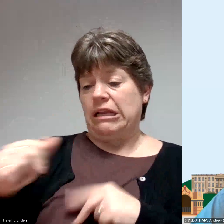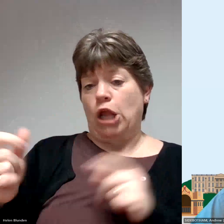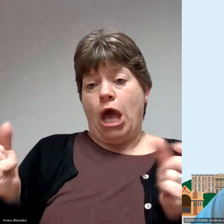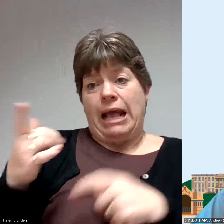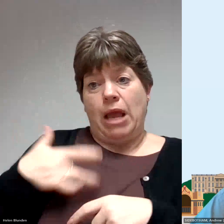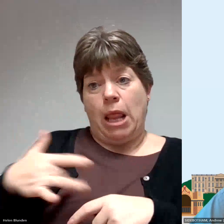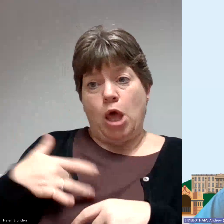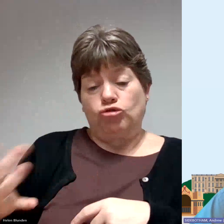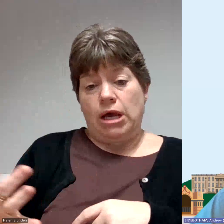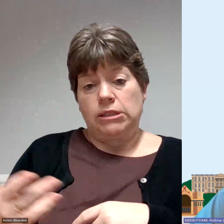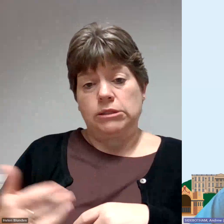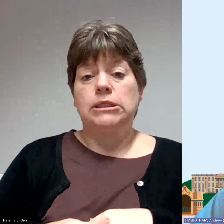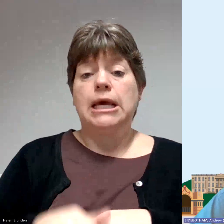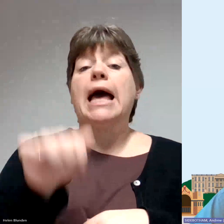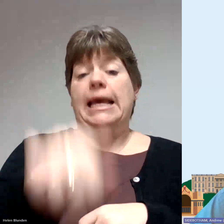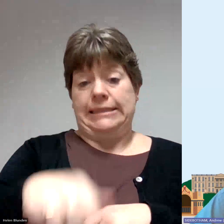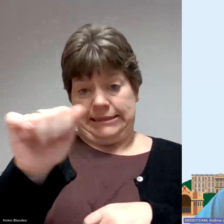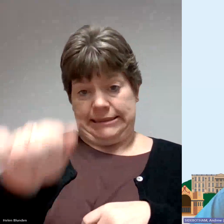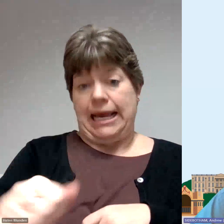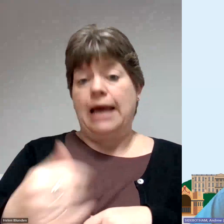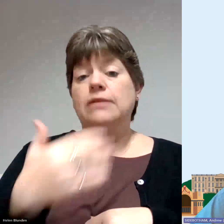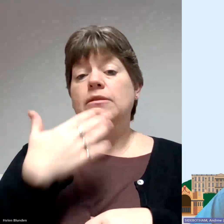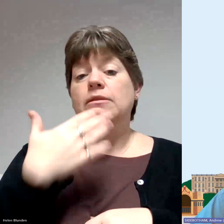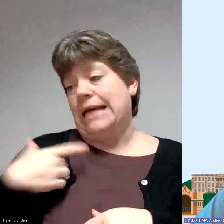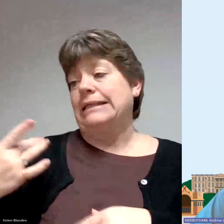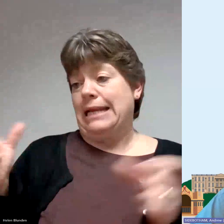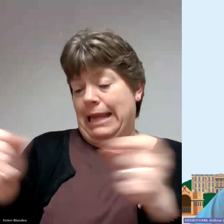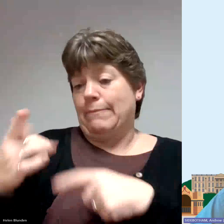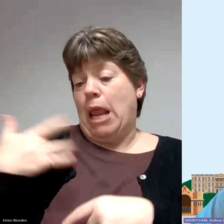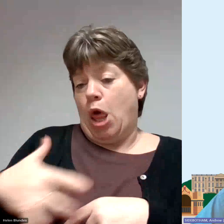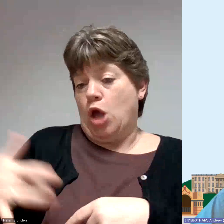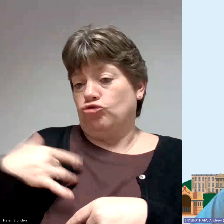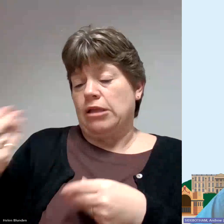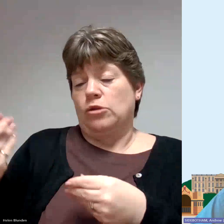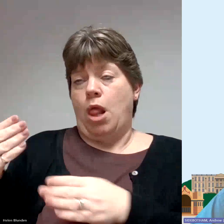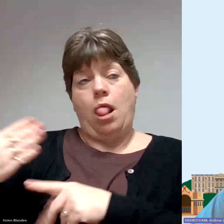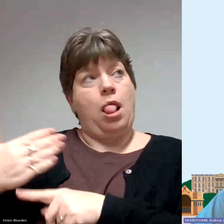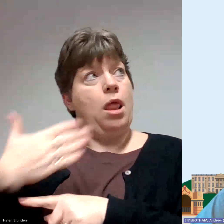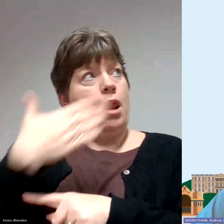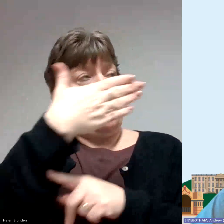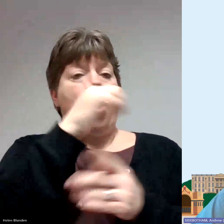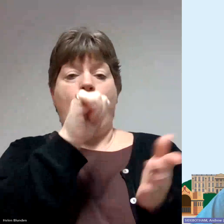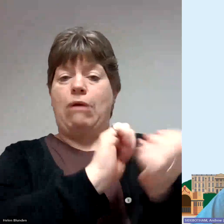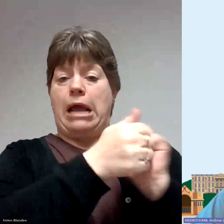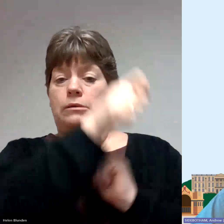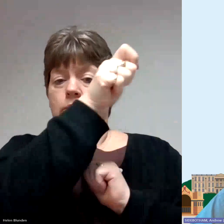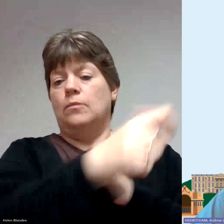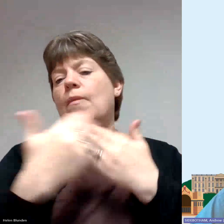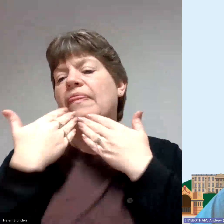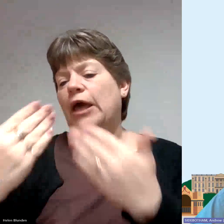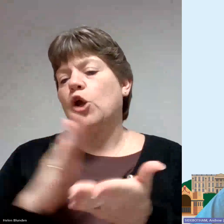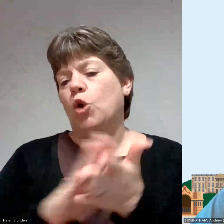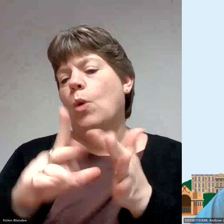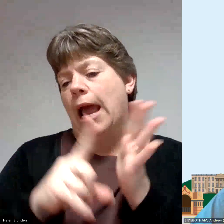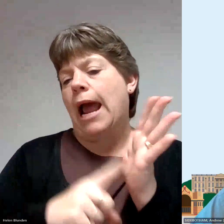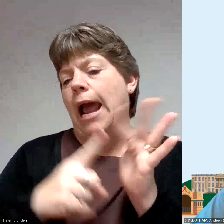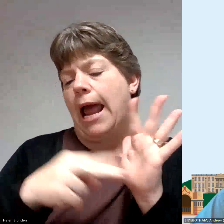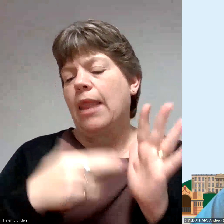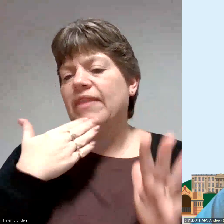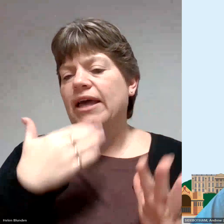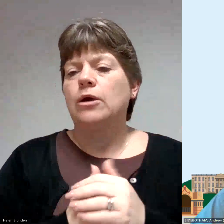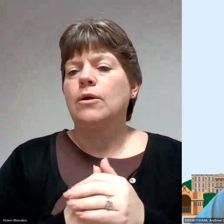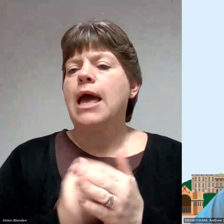address? Yeah, by all means do that, and we'll point Helen to the right colleagues. Thank you, Helen. Awesome. Helen,